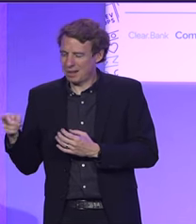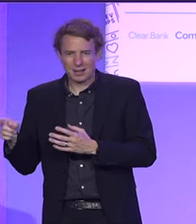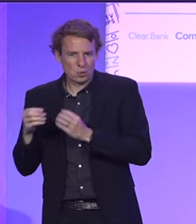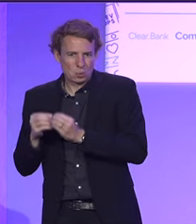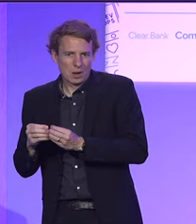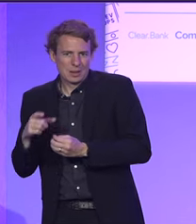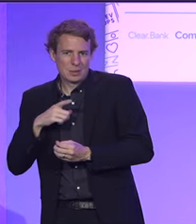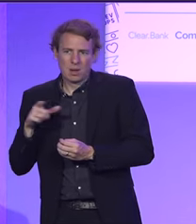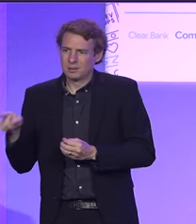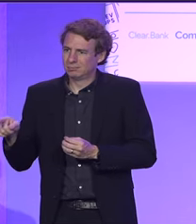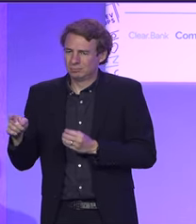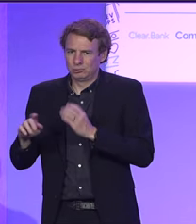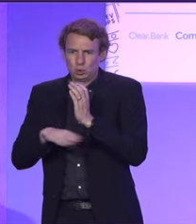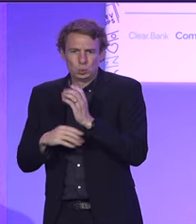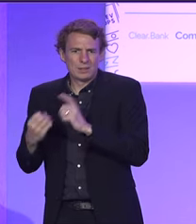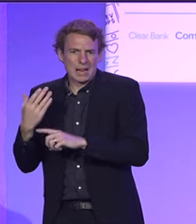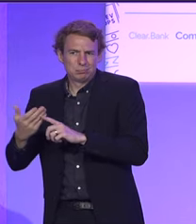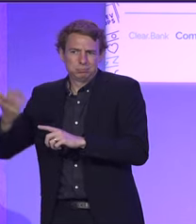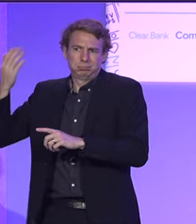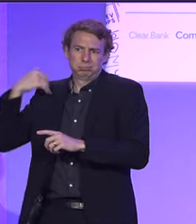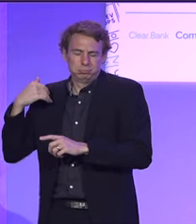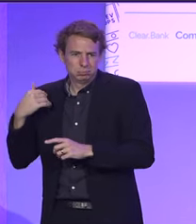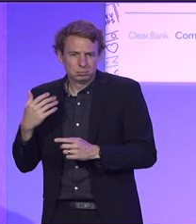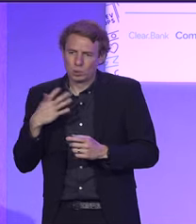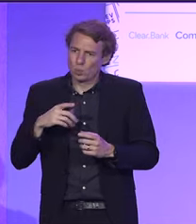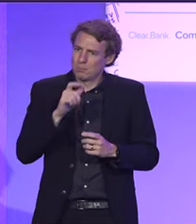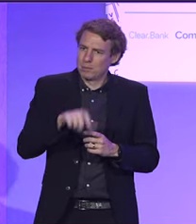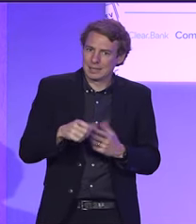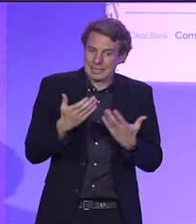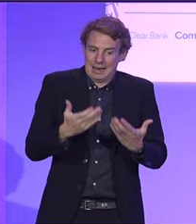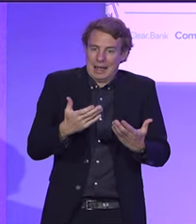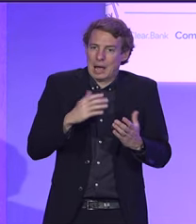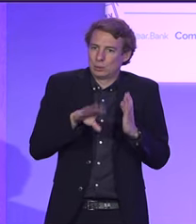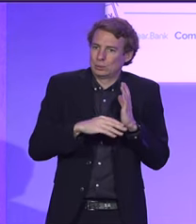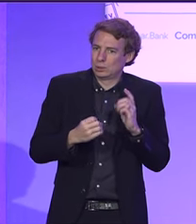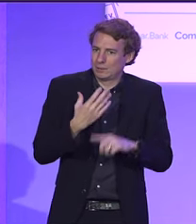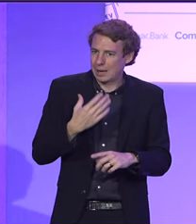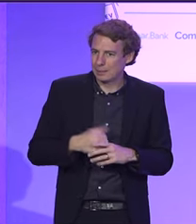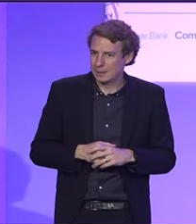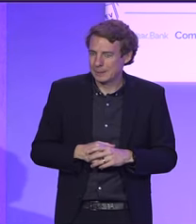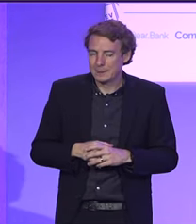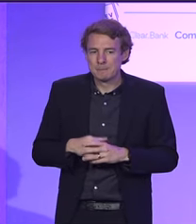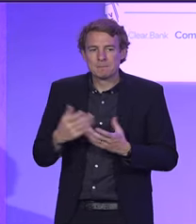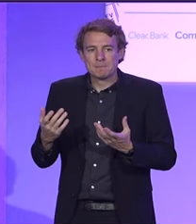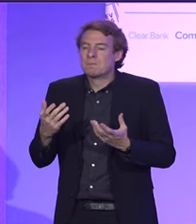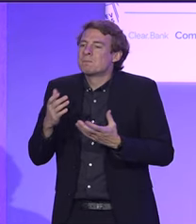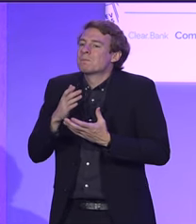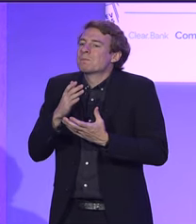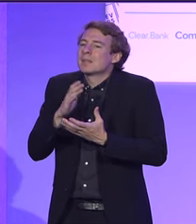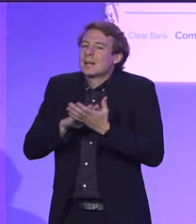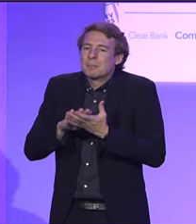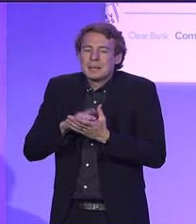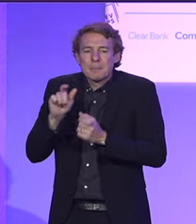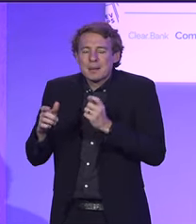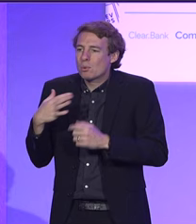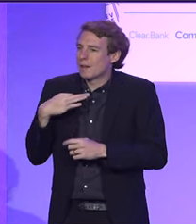that. I wanted feedback on the way I gave presentations when I first started. So I didn't actually have to invite someone who knew the content of my talk.